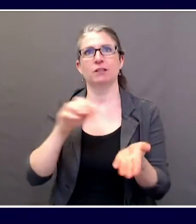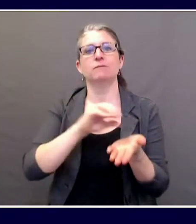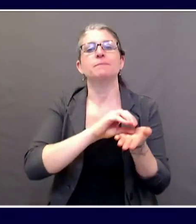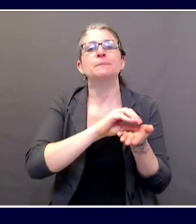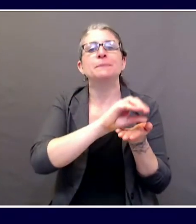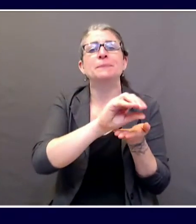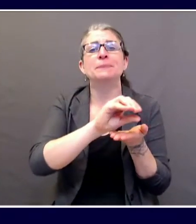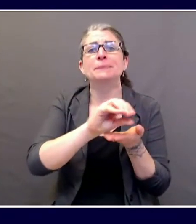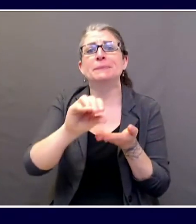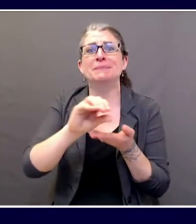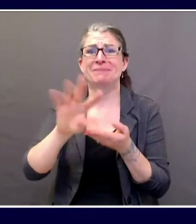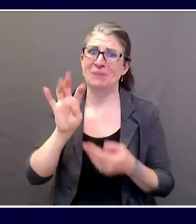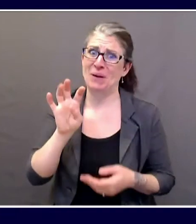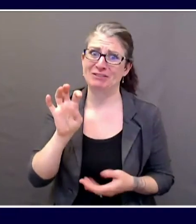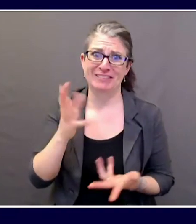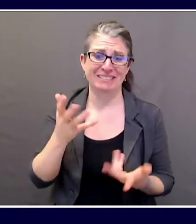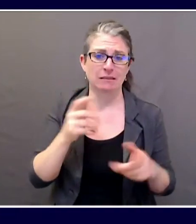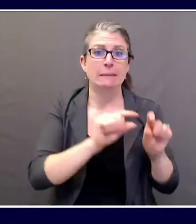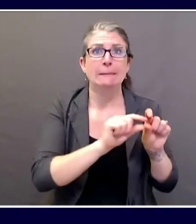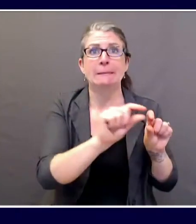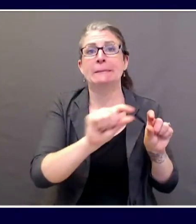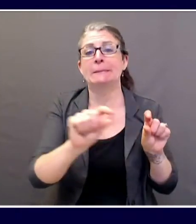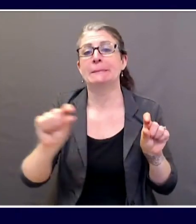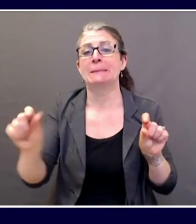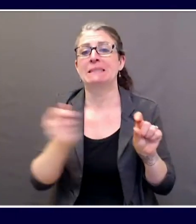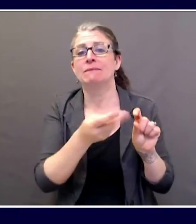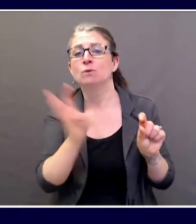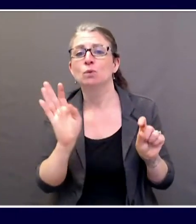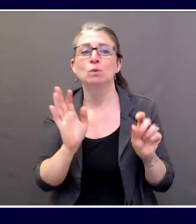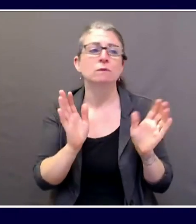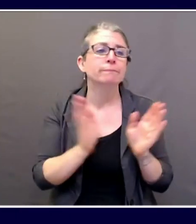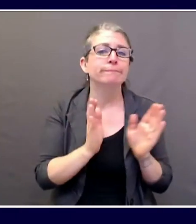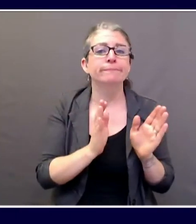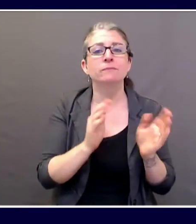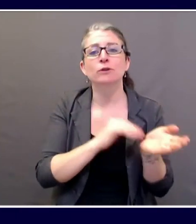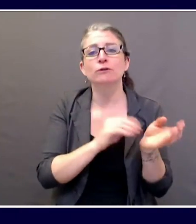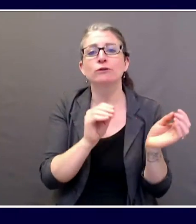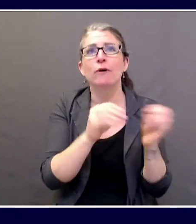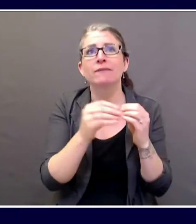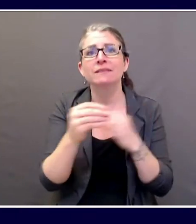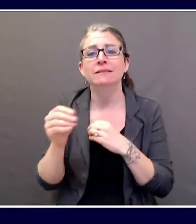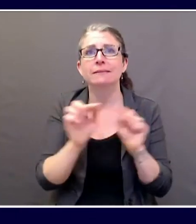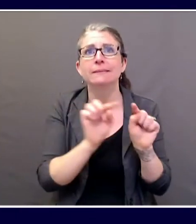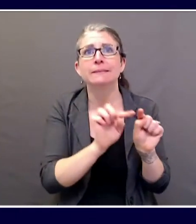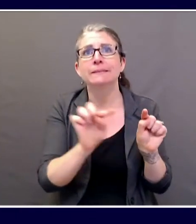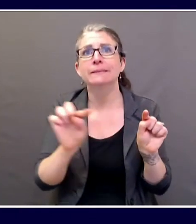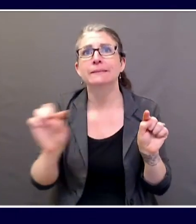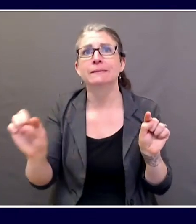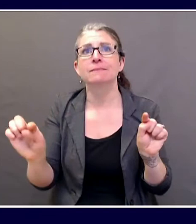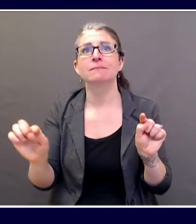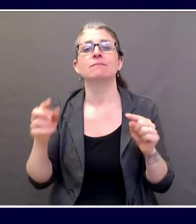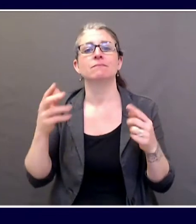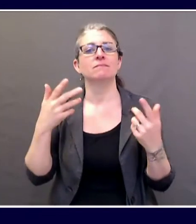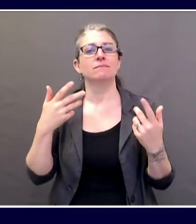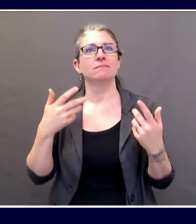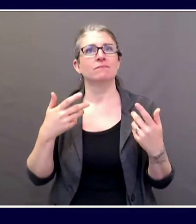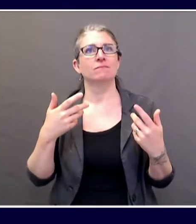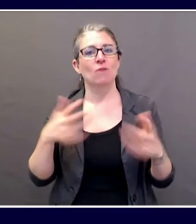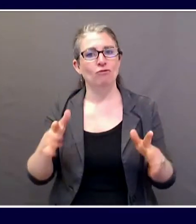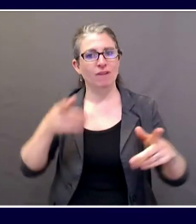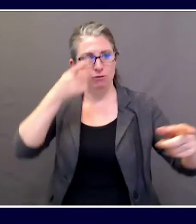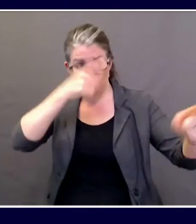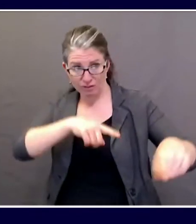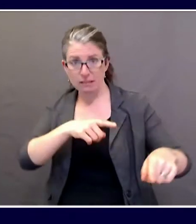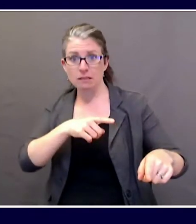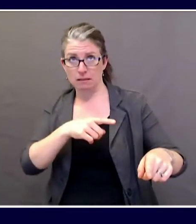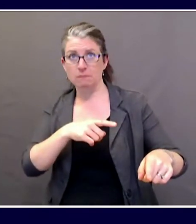providers with whom there was already a provider agreement in place and who had indicated an ability to utilize those doses